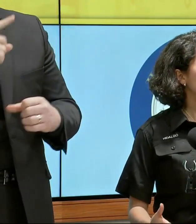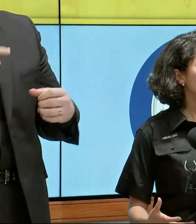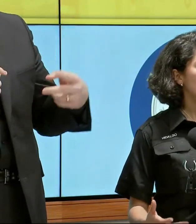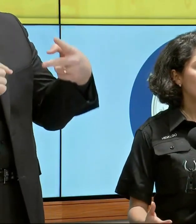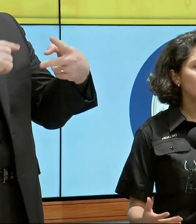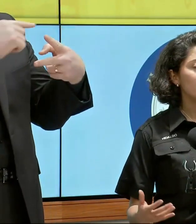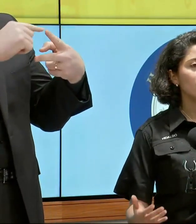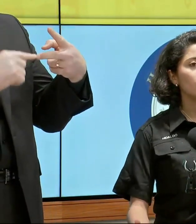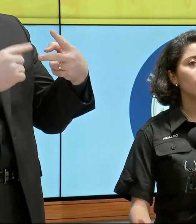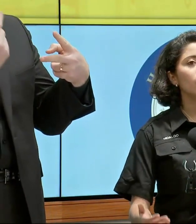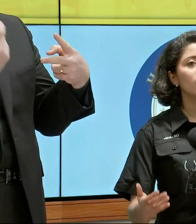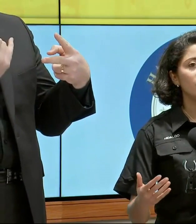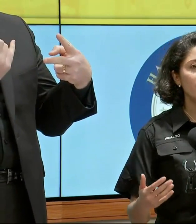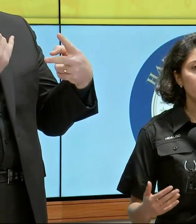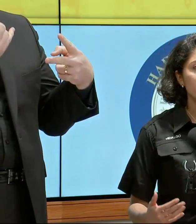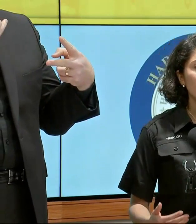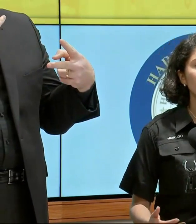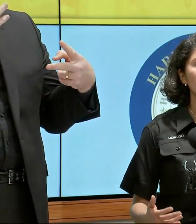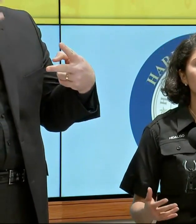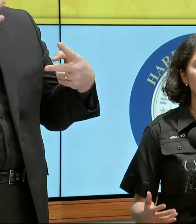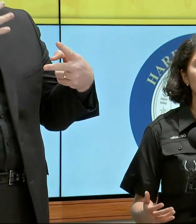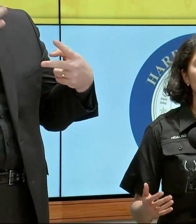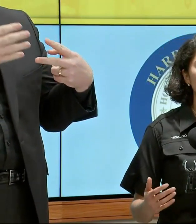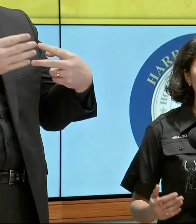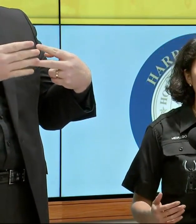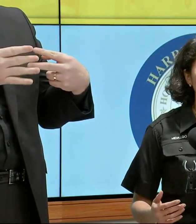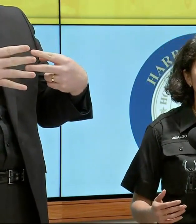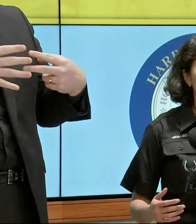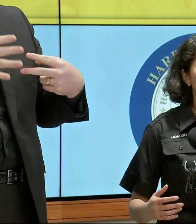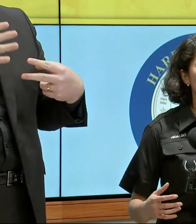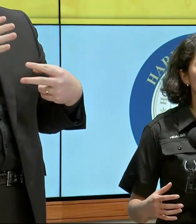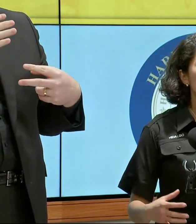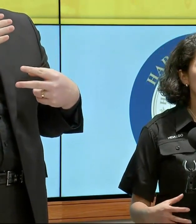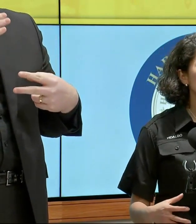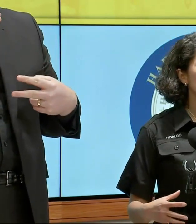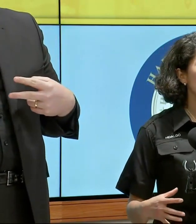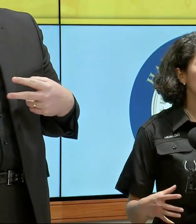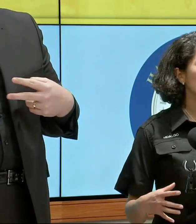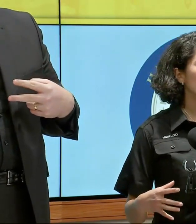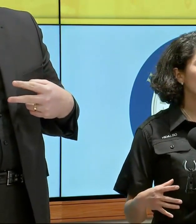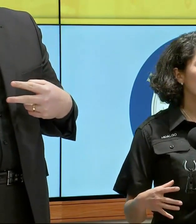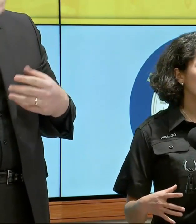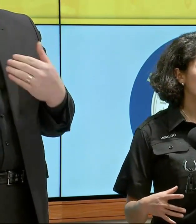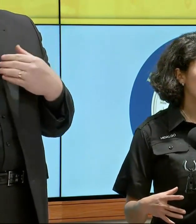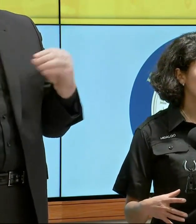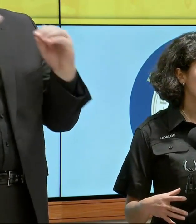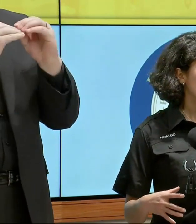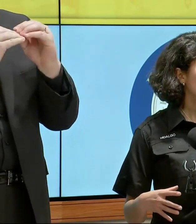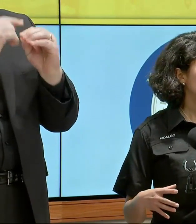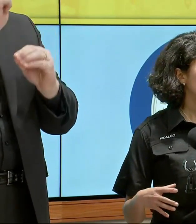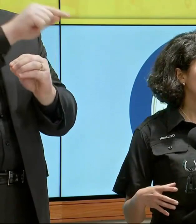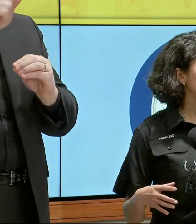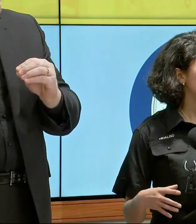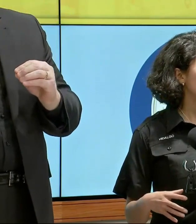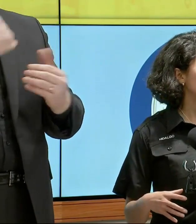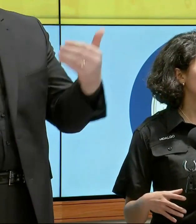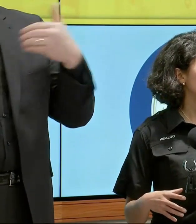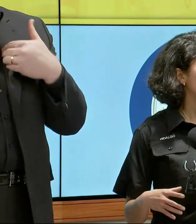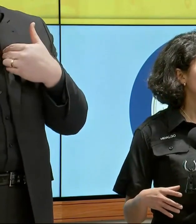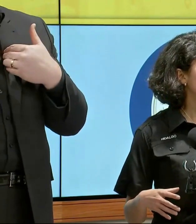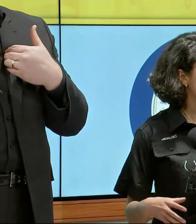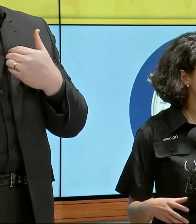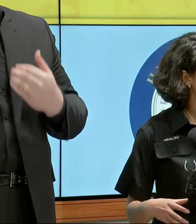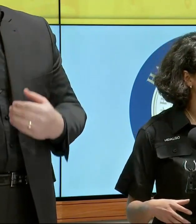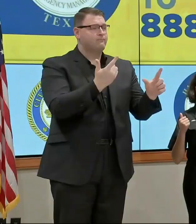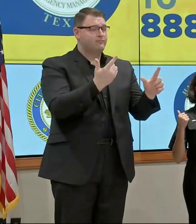the coming days as we receive test results back. But know that we are very much in the